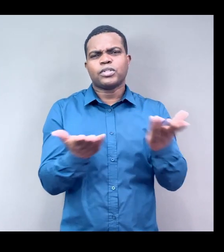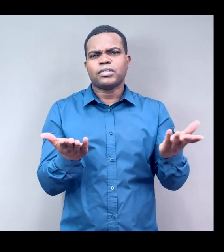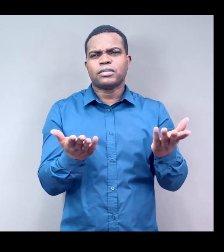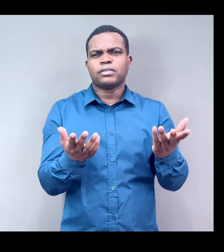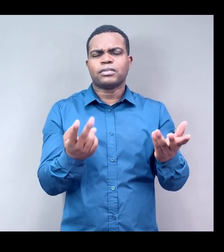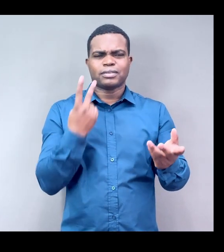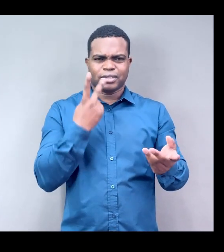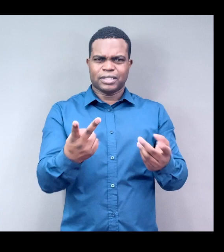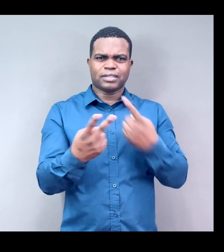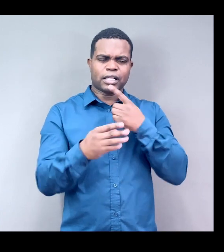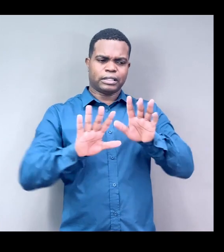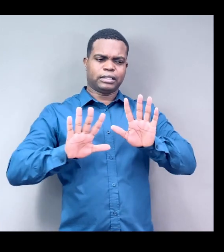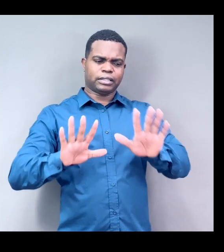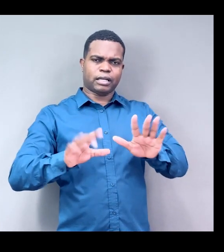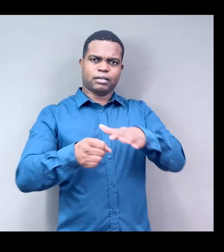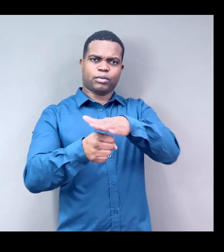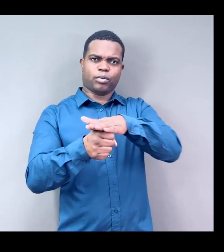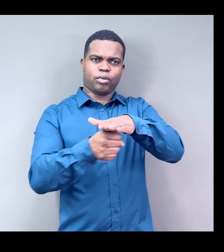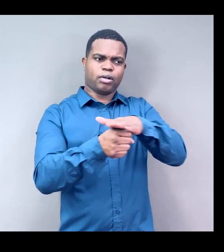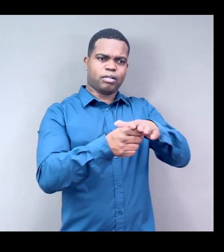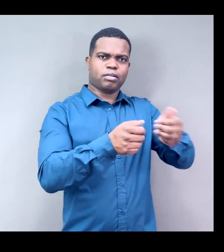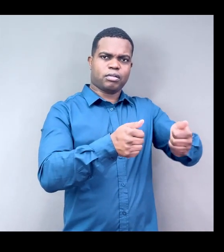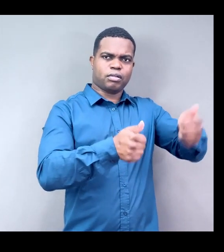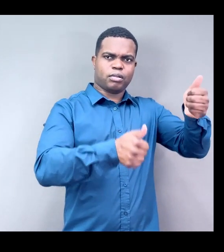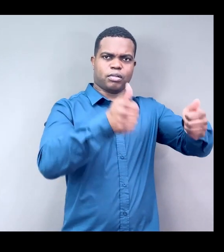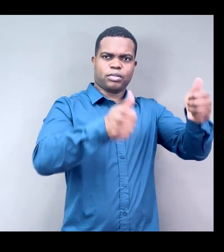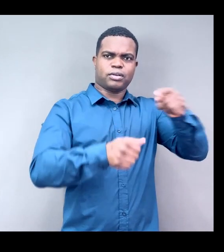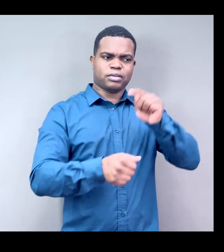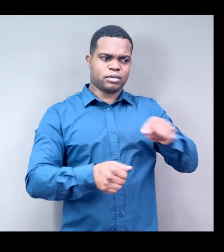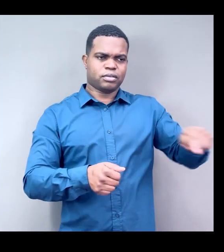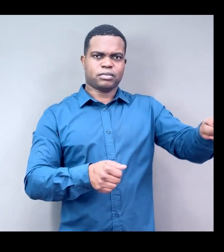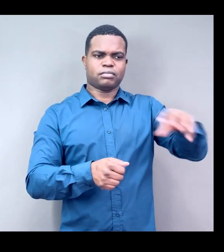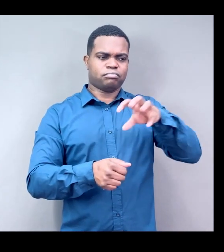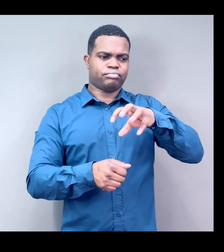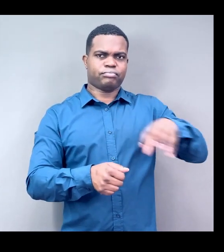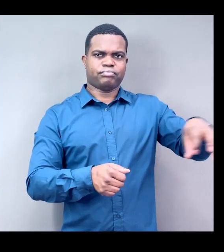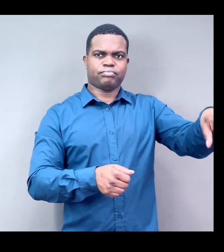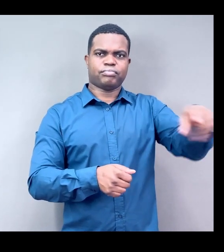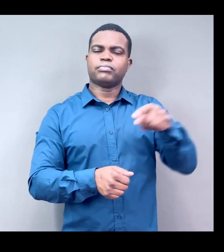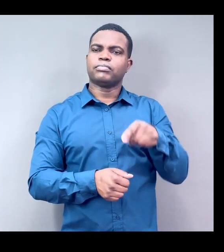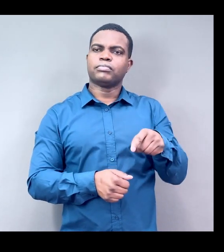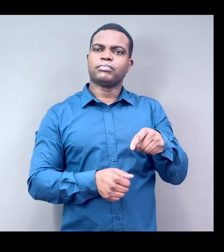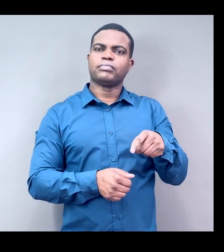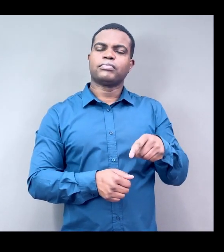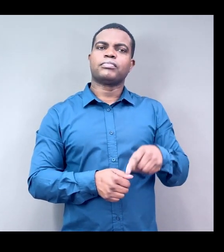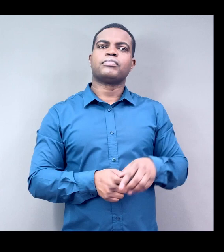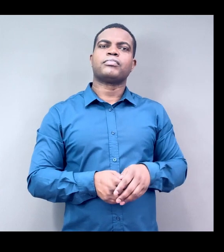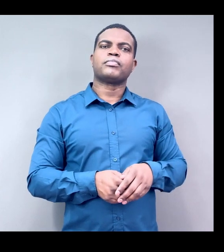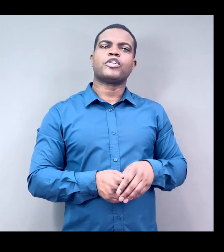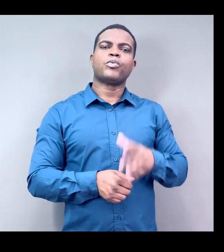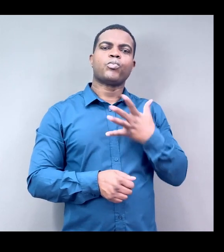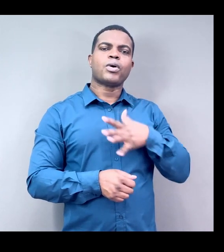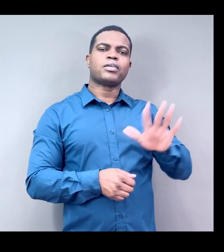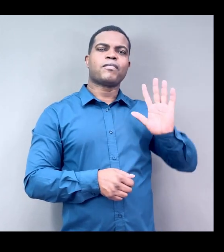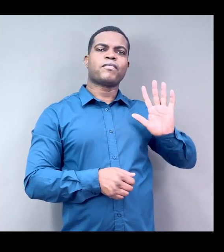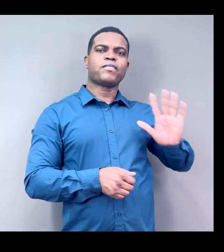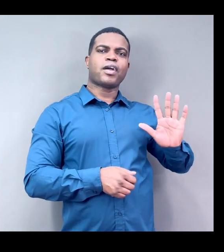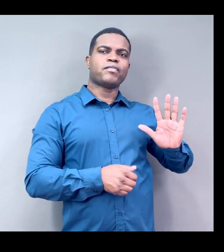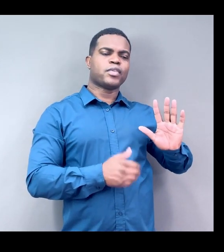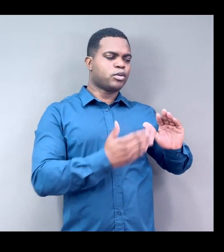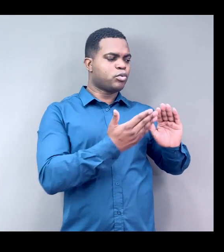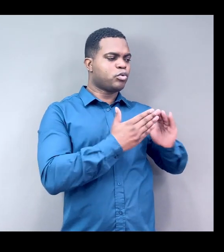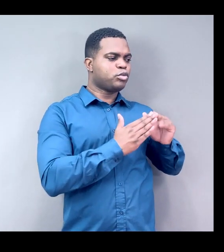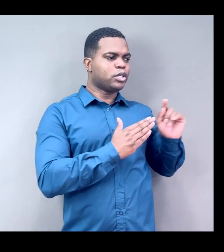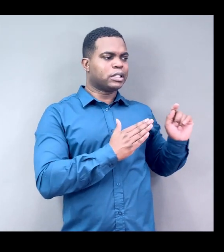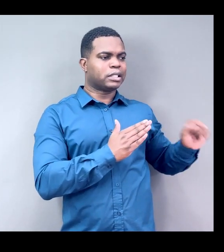achievable? Of course, looking at it, 10 local authorities. When you collaborate with 10 local authorities to